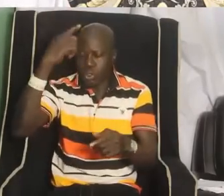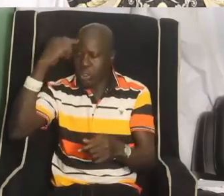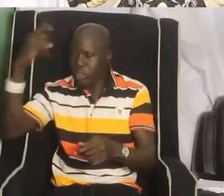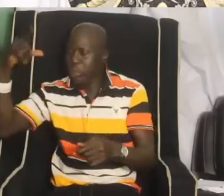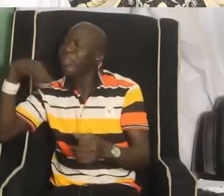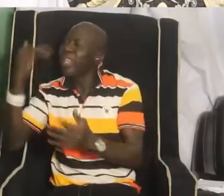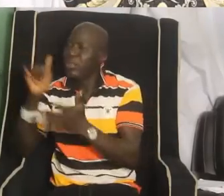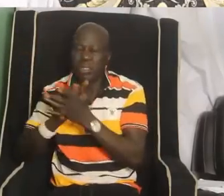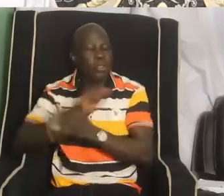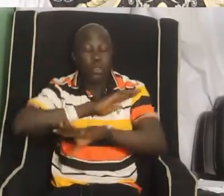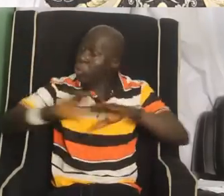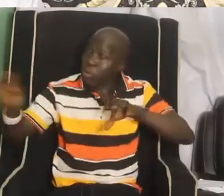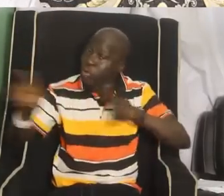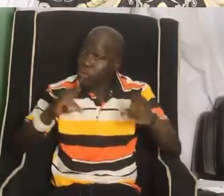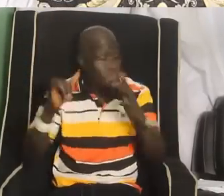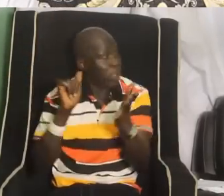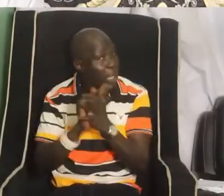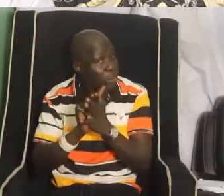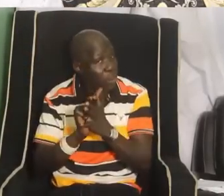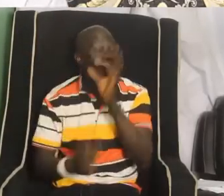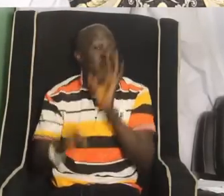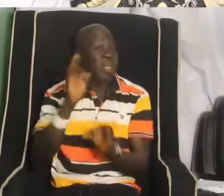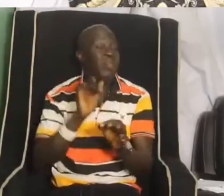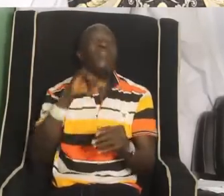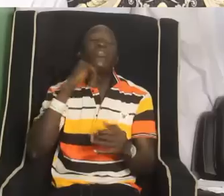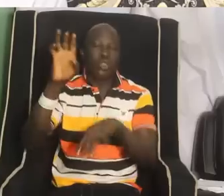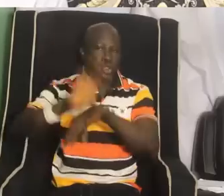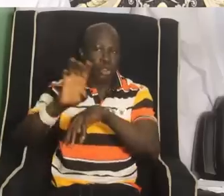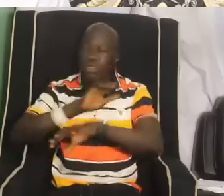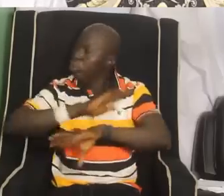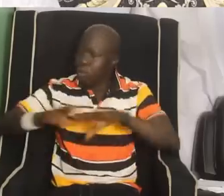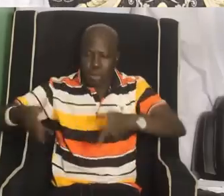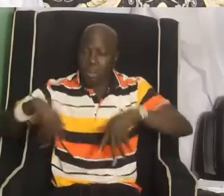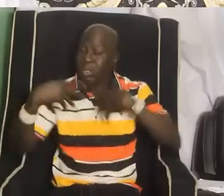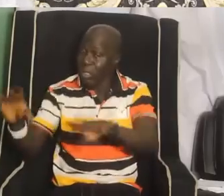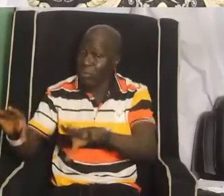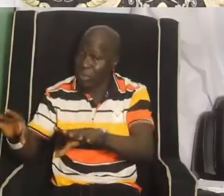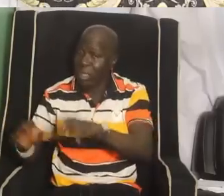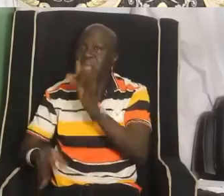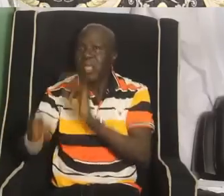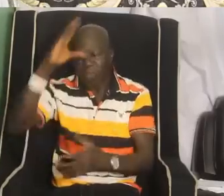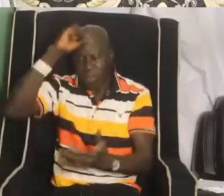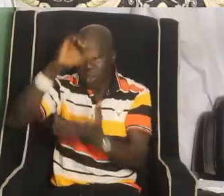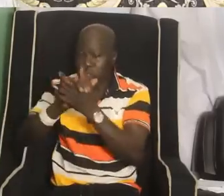but your dream is telling you not to try it. If it's a chair, don't leave. If your husband, don't